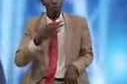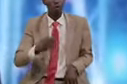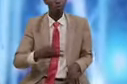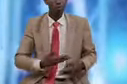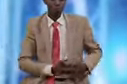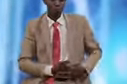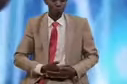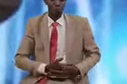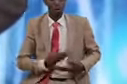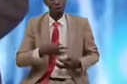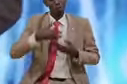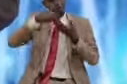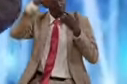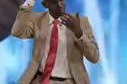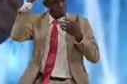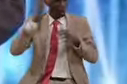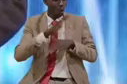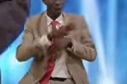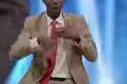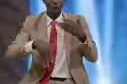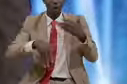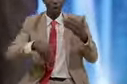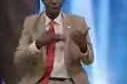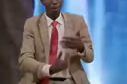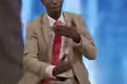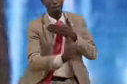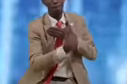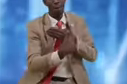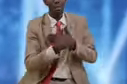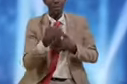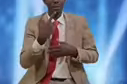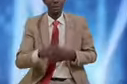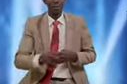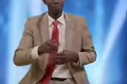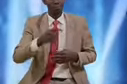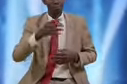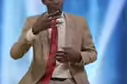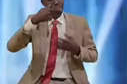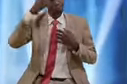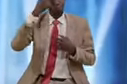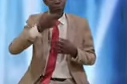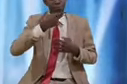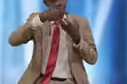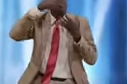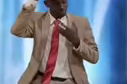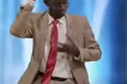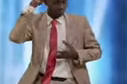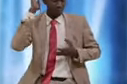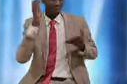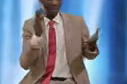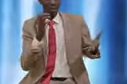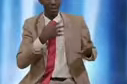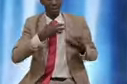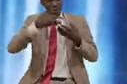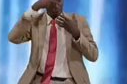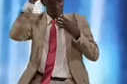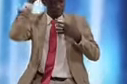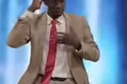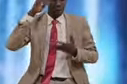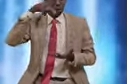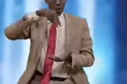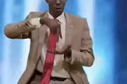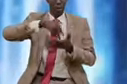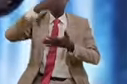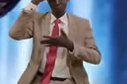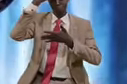and they're all behind him, and the lion is there in front of them.